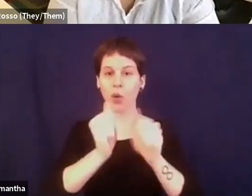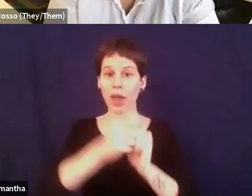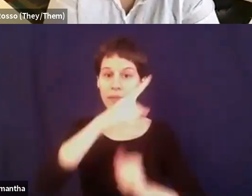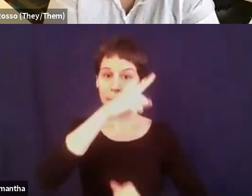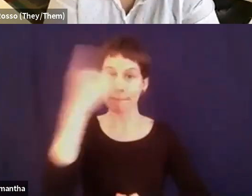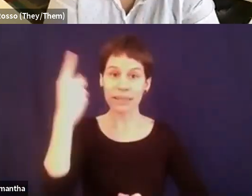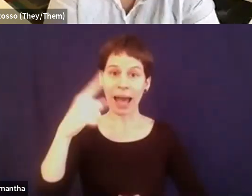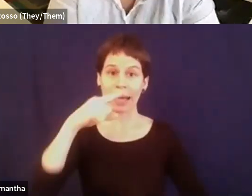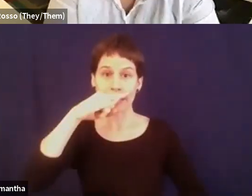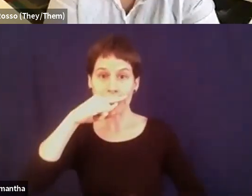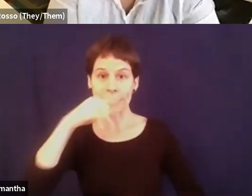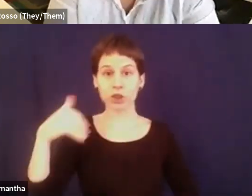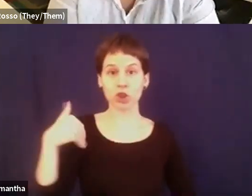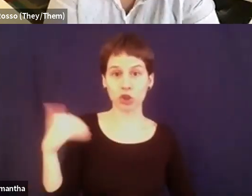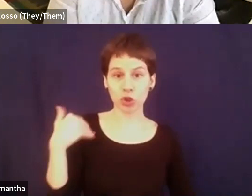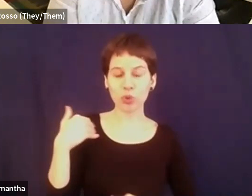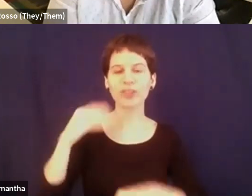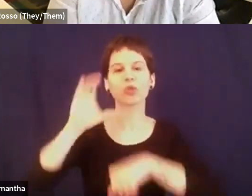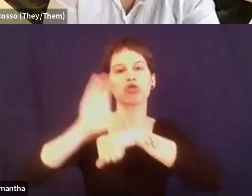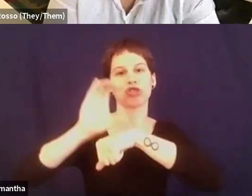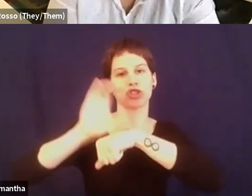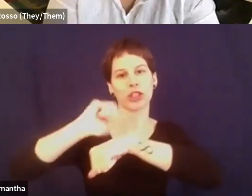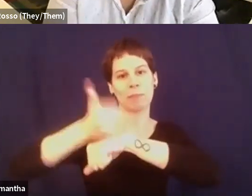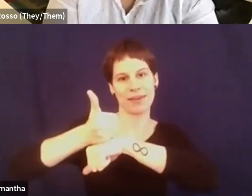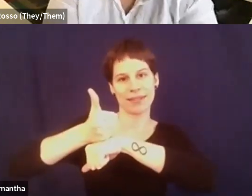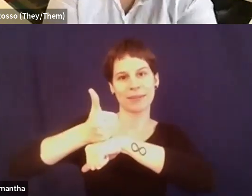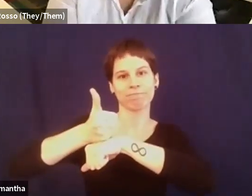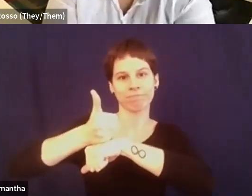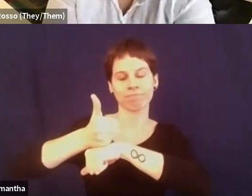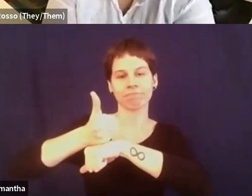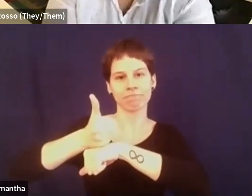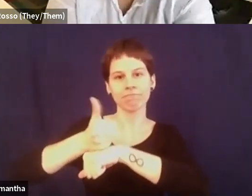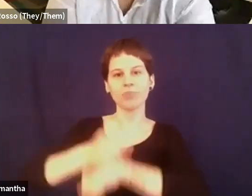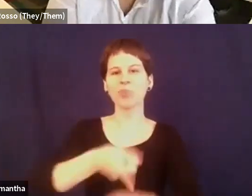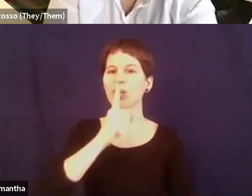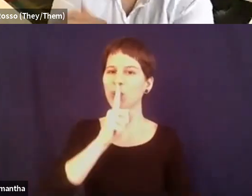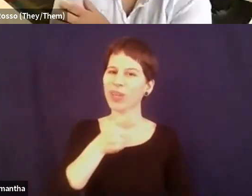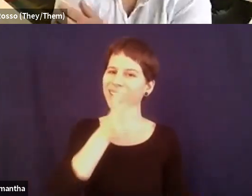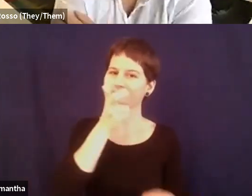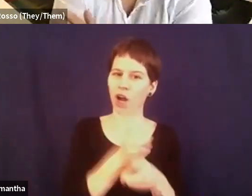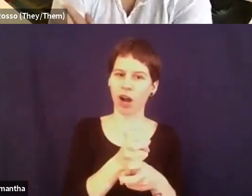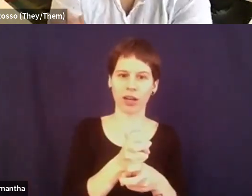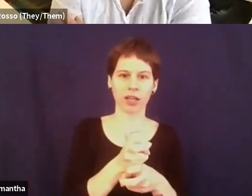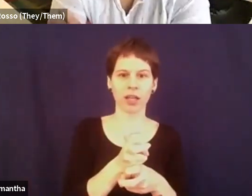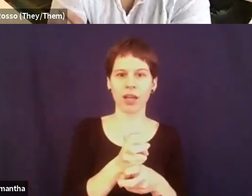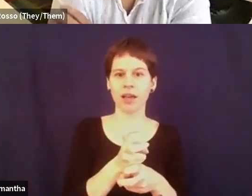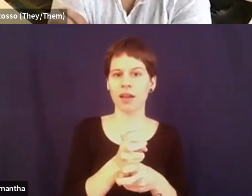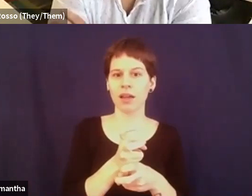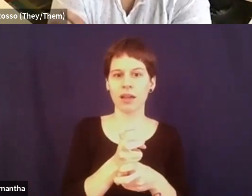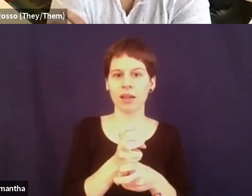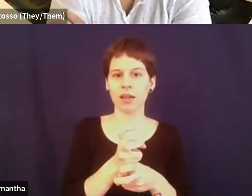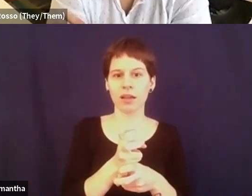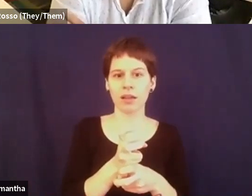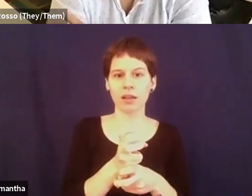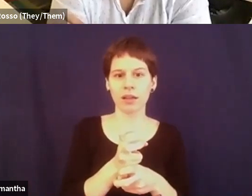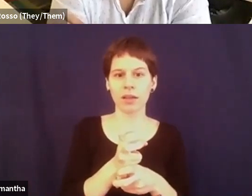and youth are church-based, and it's really hard to build, I'm sorry about the bridge metaphor, I always do it,